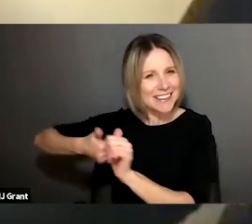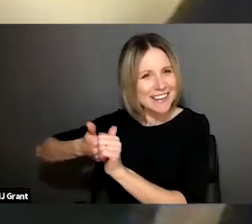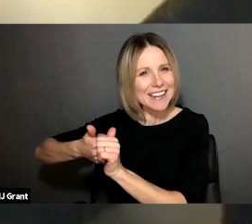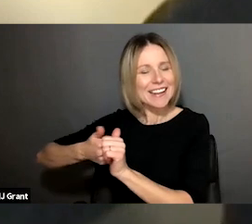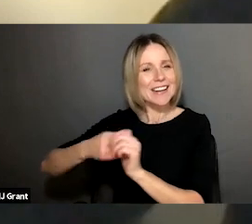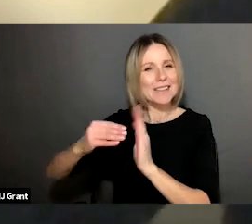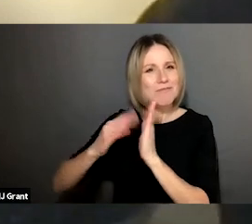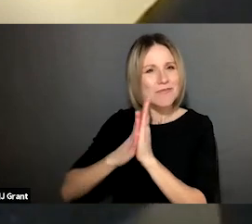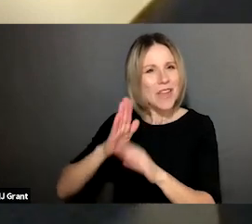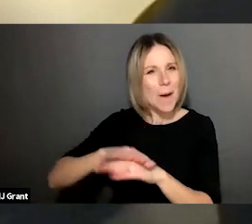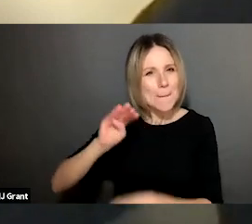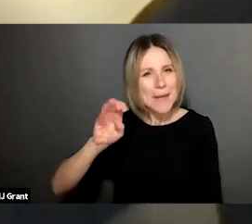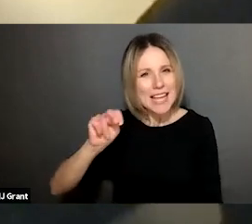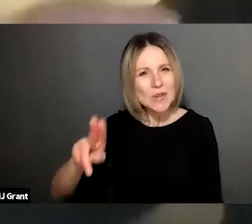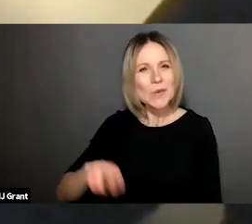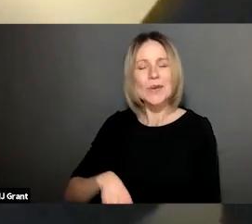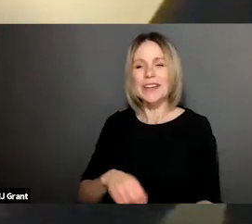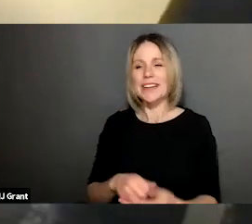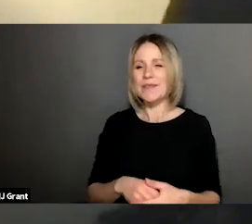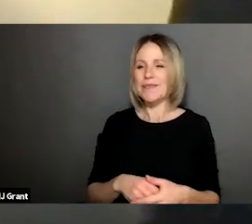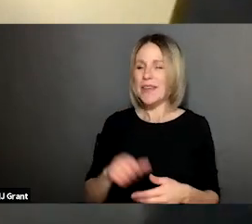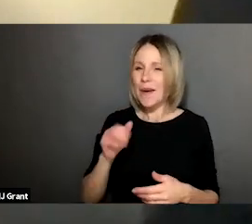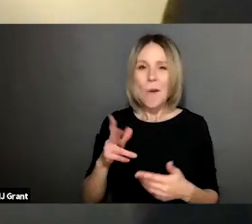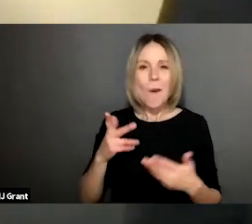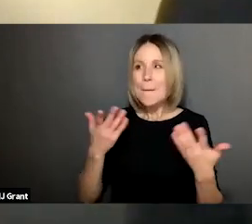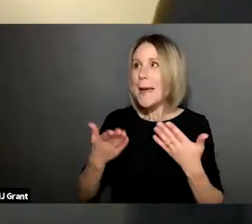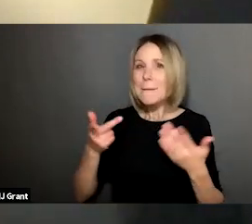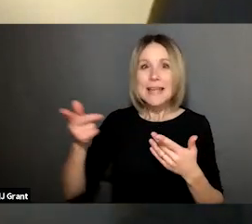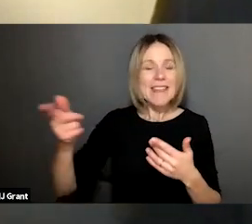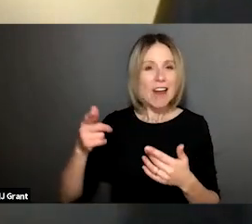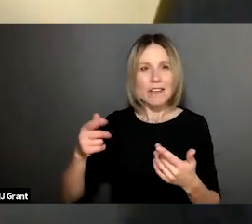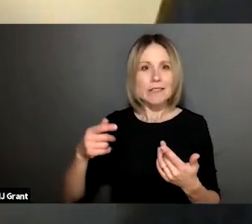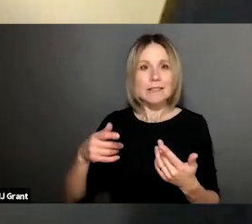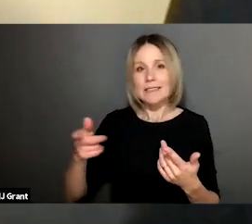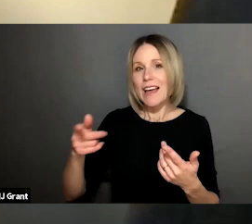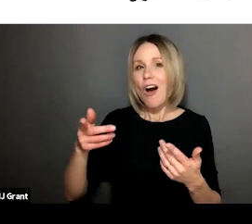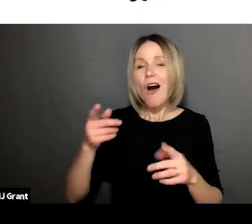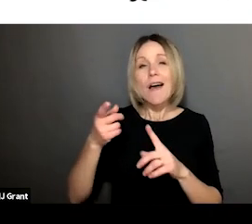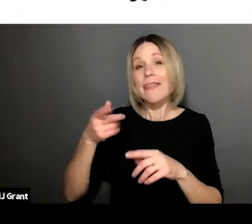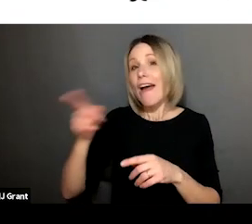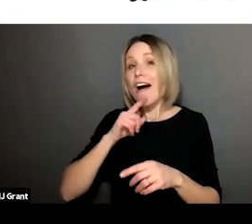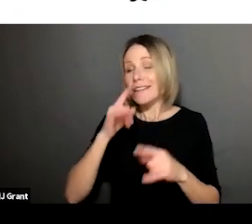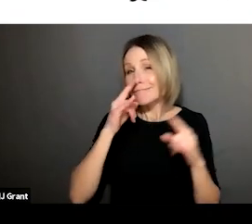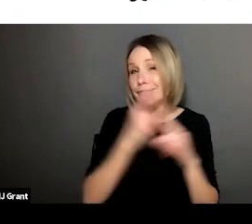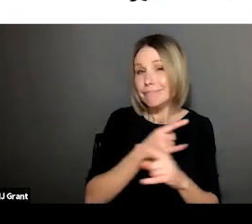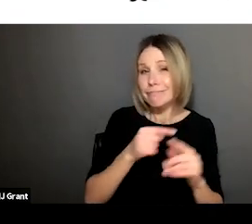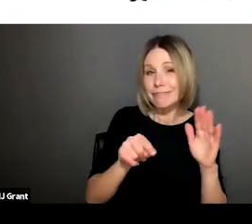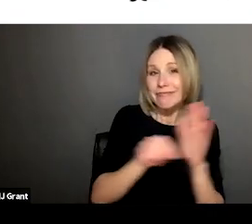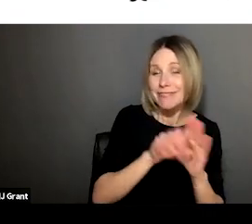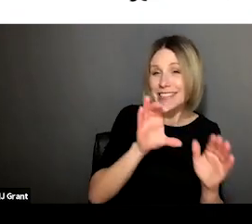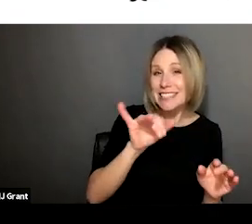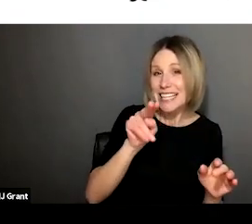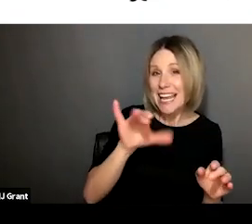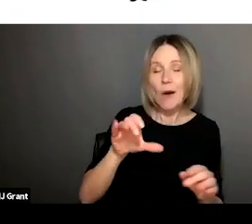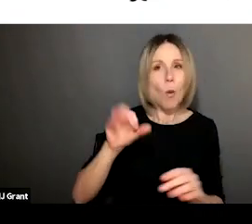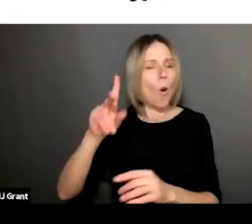how optimistic they are about their creativity. Either way, if it's there, I want to eat it. Yeah. Let me ask you